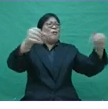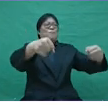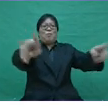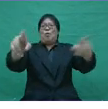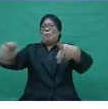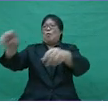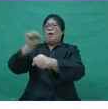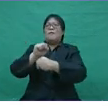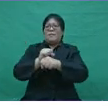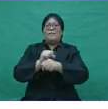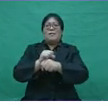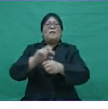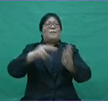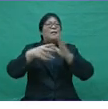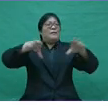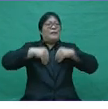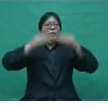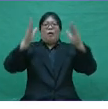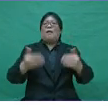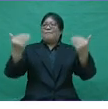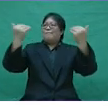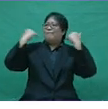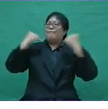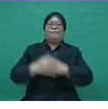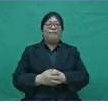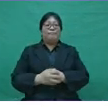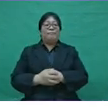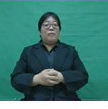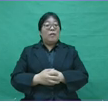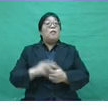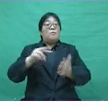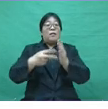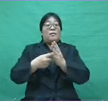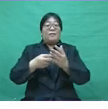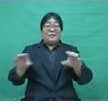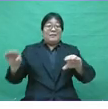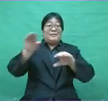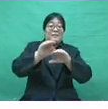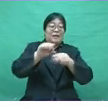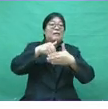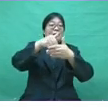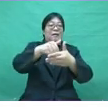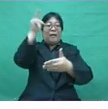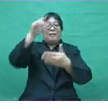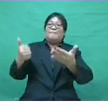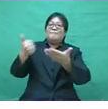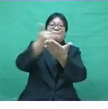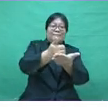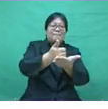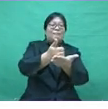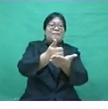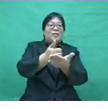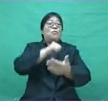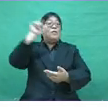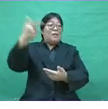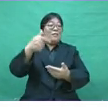hiring unemployed individuals. For this, the hiring incentive was introduced, which include not only financial